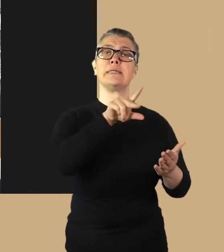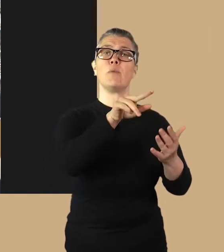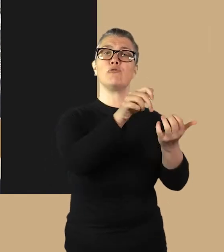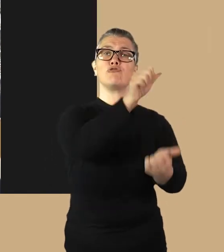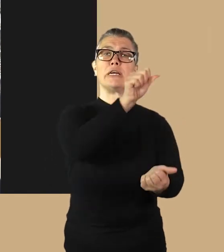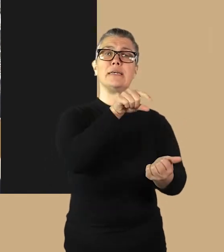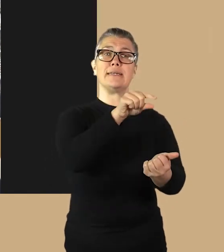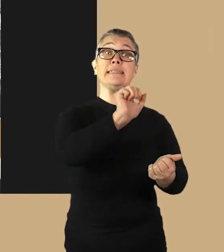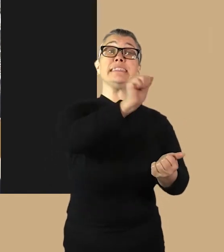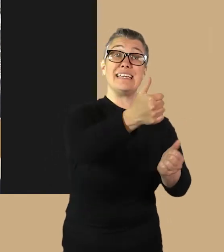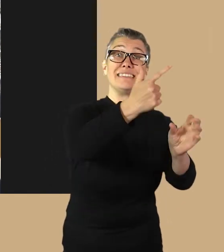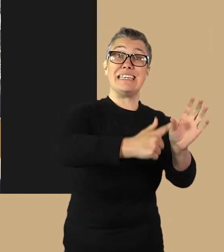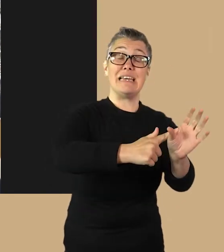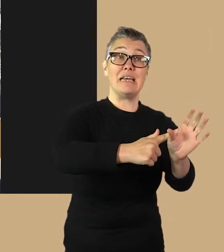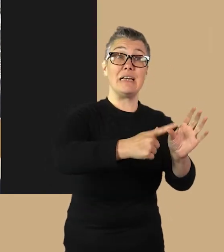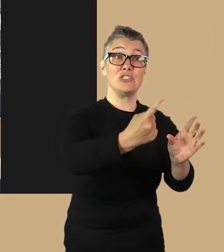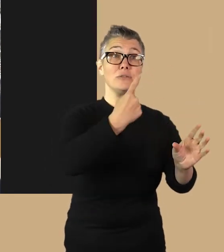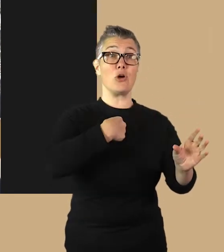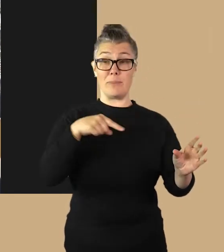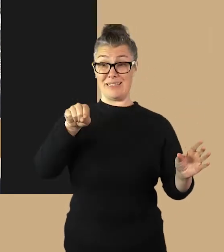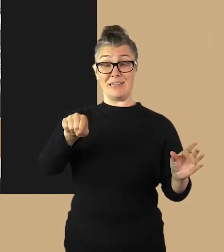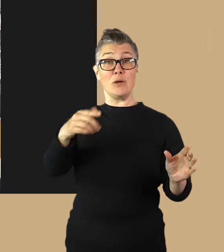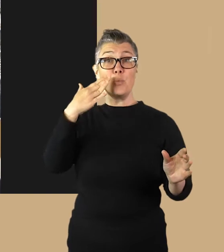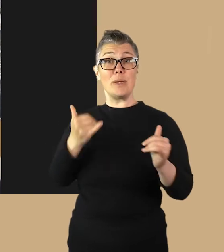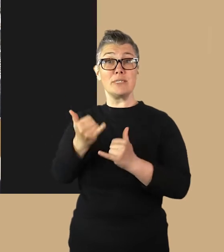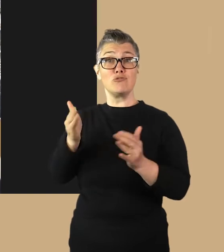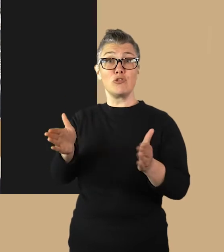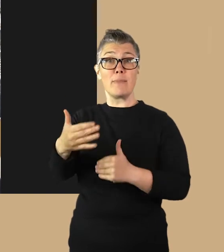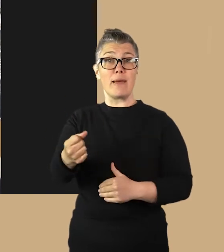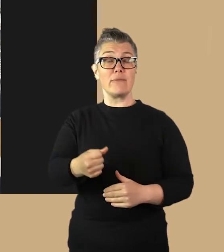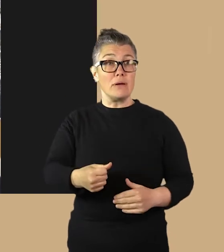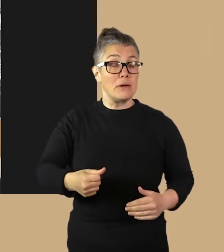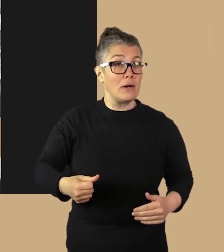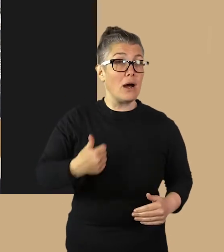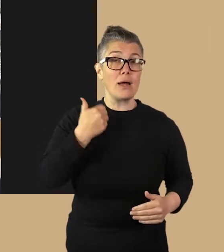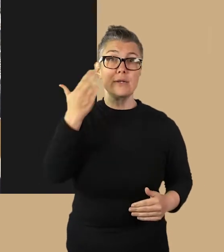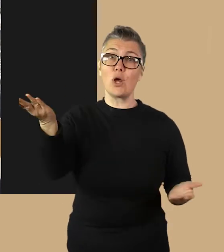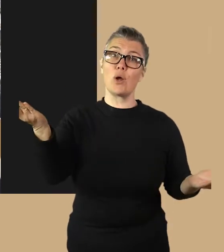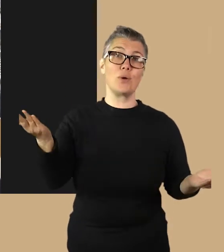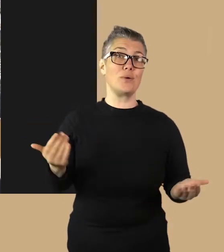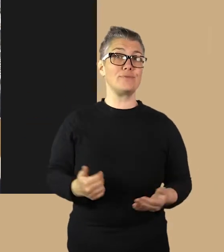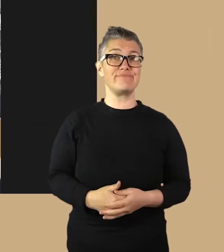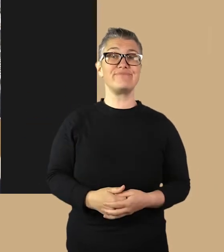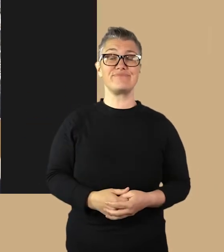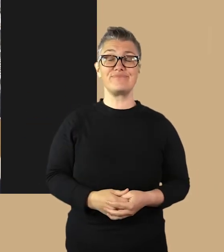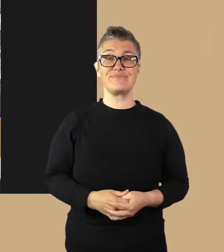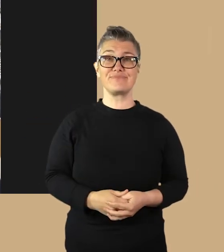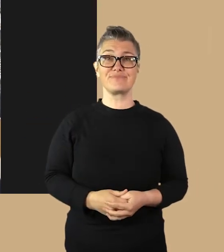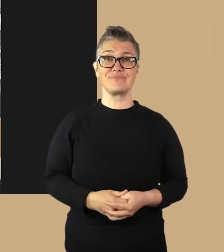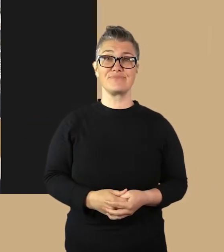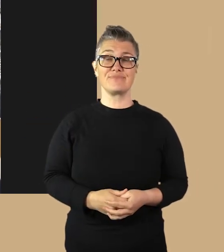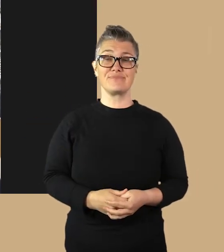long she knew about the women's room, but she was, you know, in her 6th year of uni. So, and I didn't know by the 3rd. So,